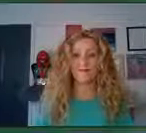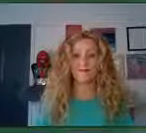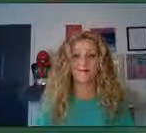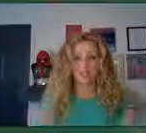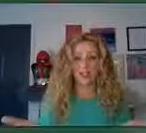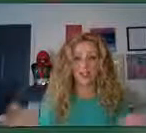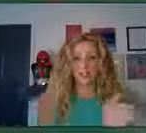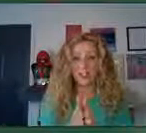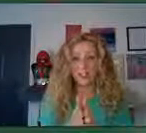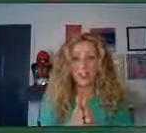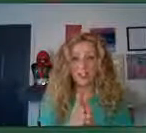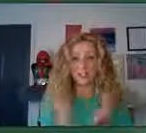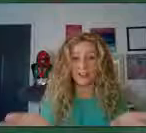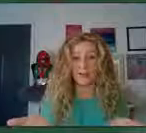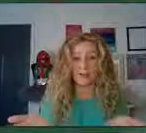me.